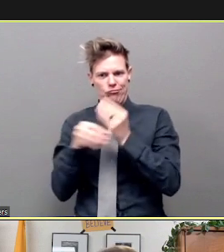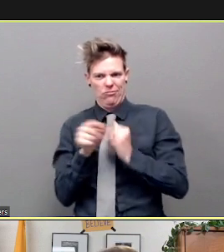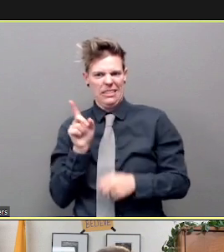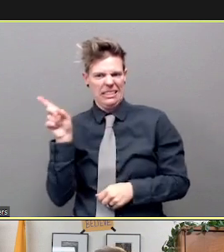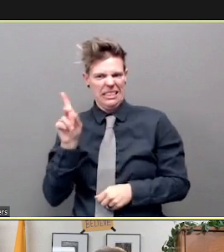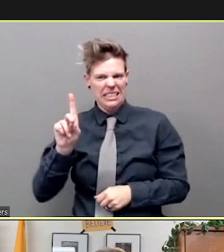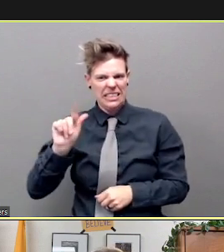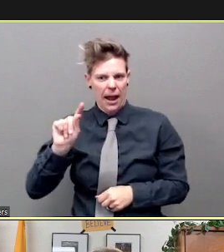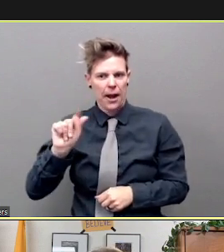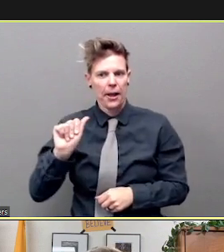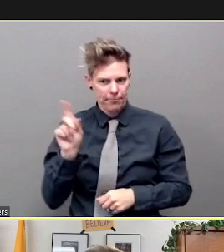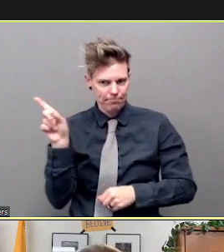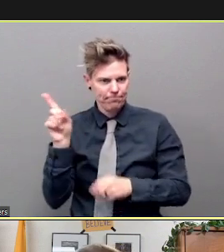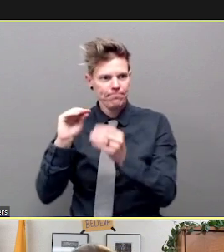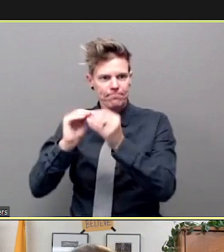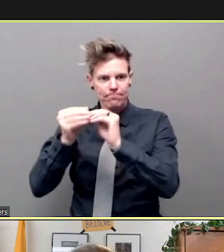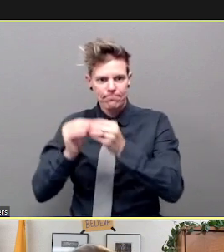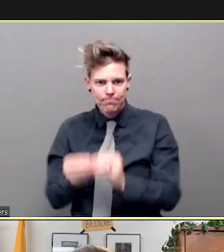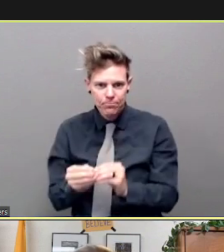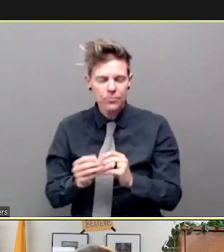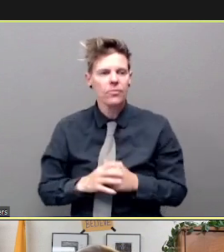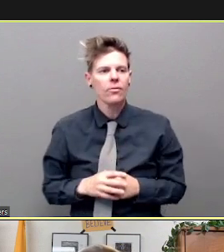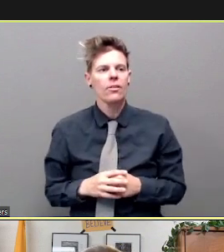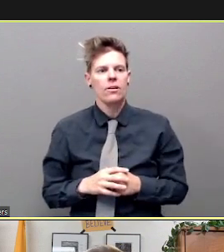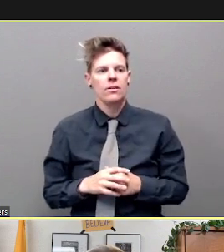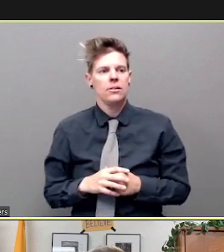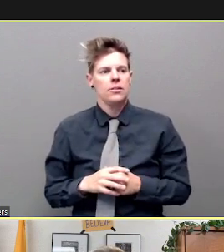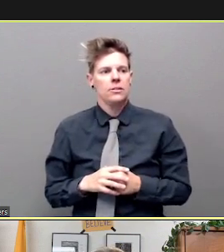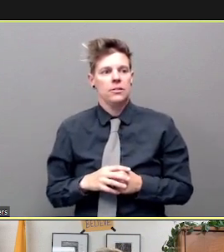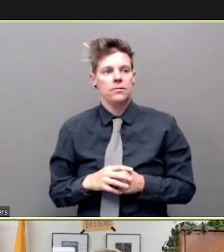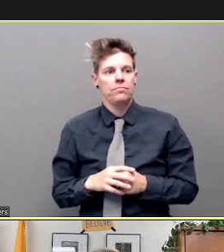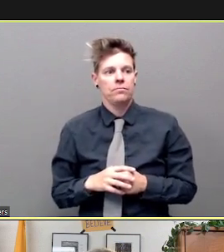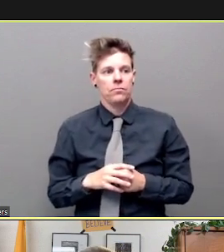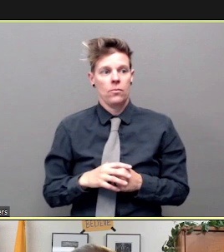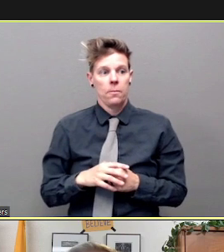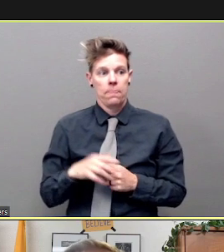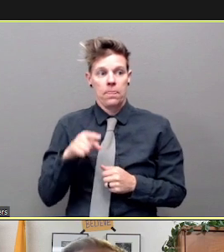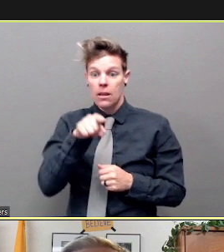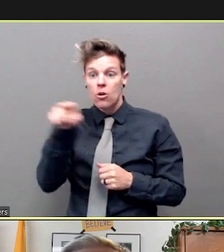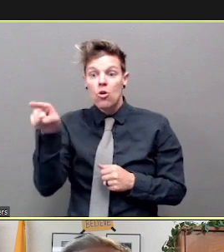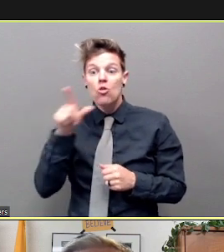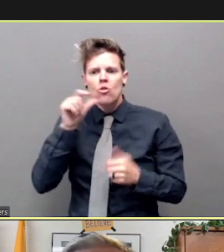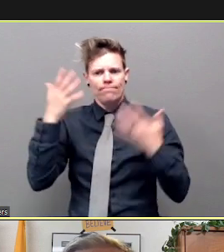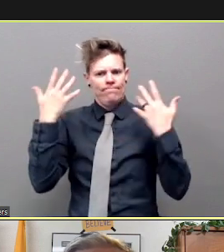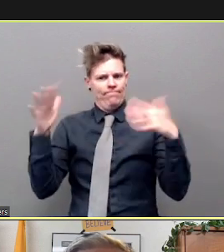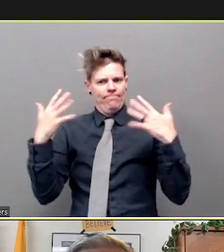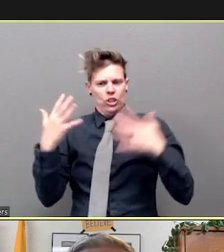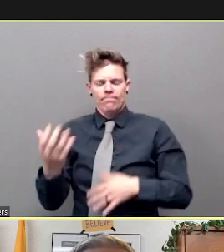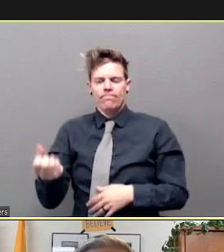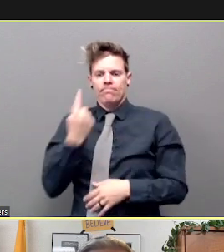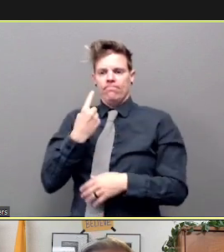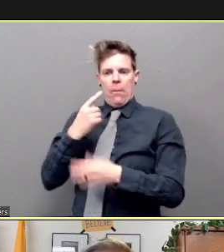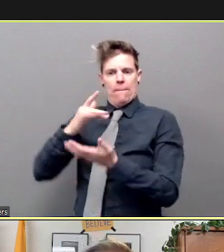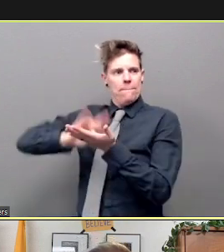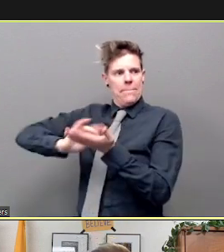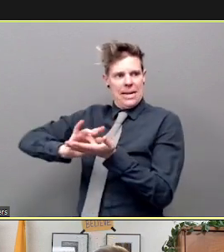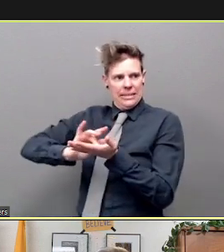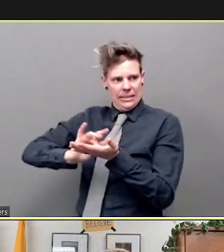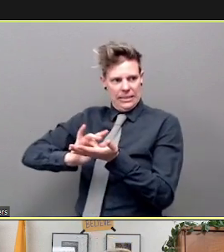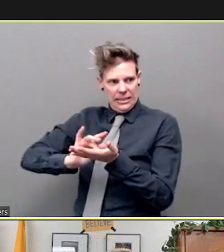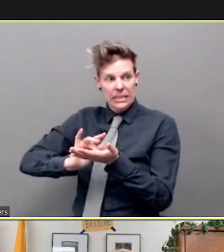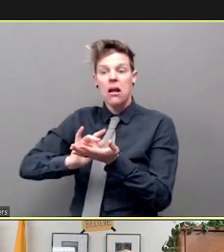of people who got a specific treatment divided by the number of cases that are officially reported.